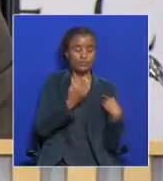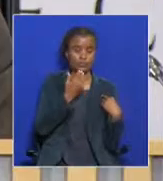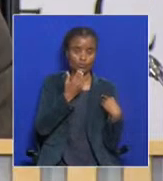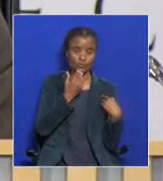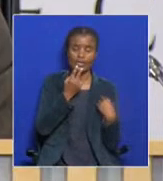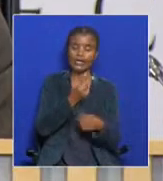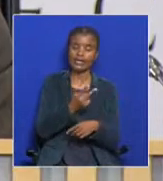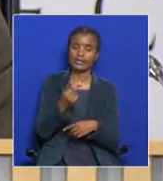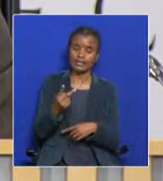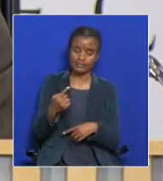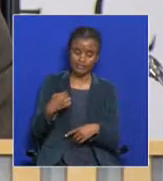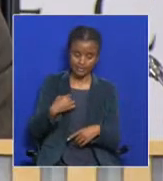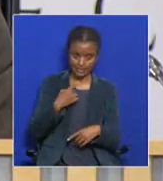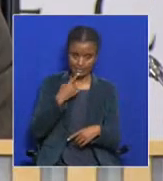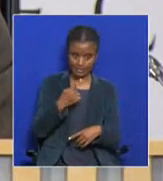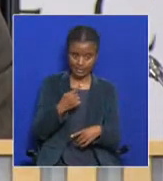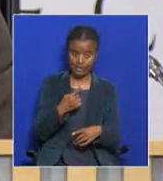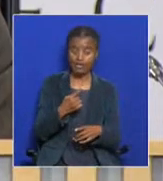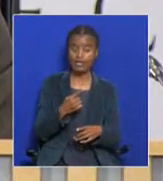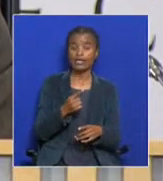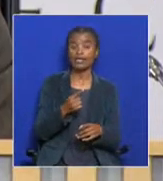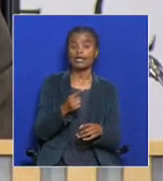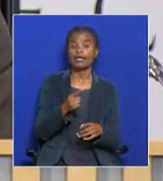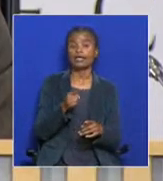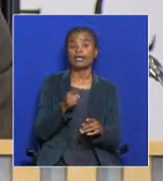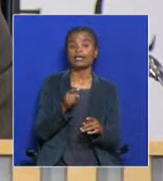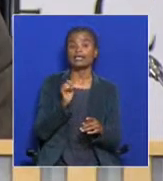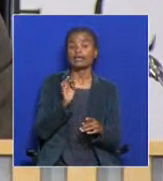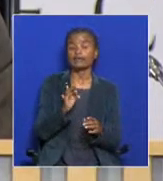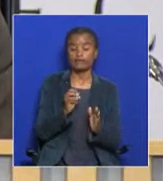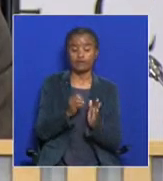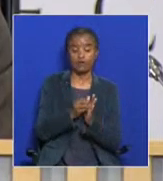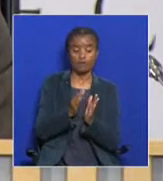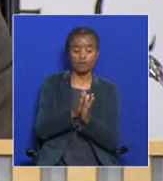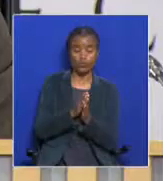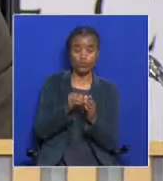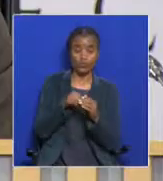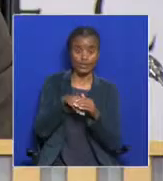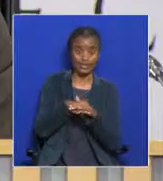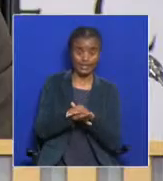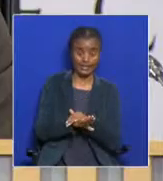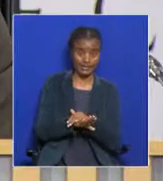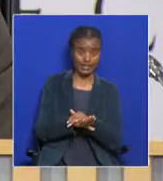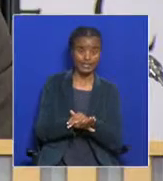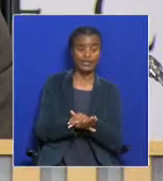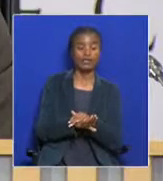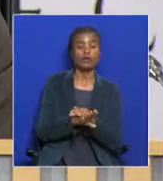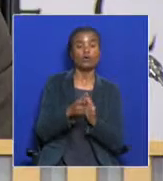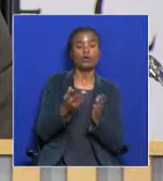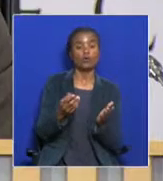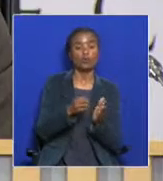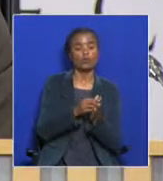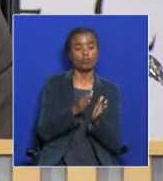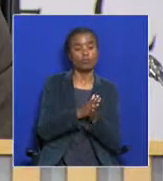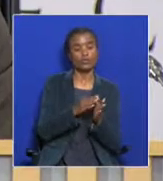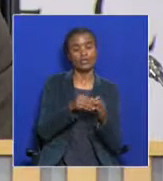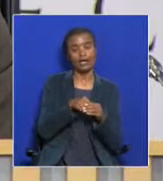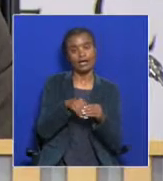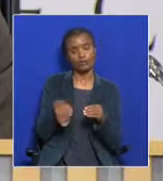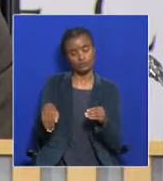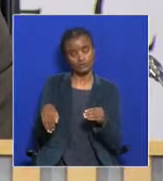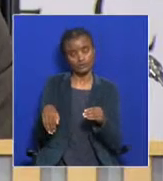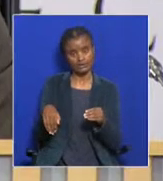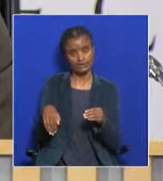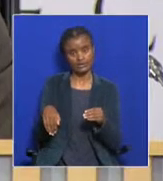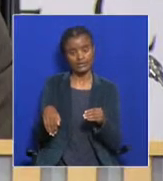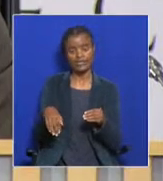speaking, whenever you book exhibits in and then book them out, whichever way, when you book exhibits out, it's your